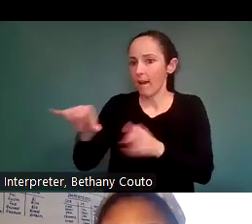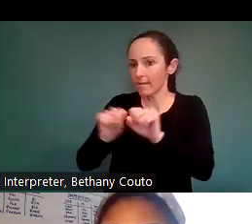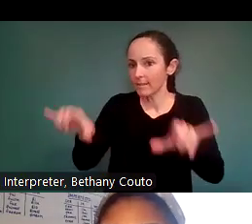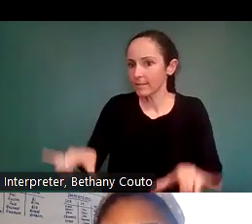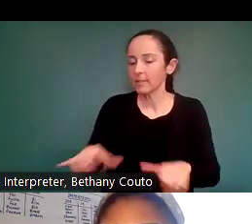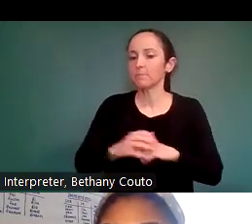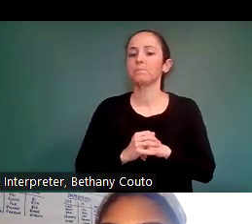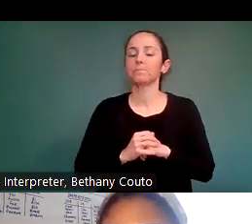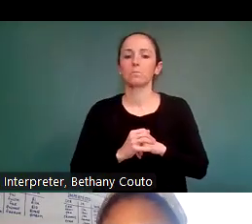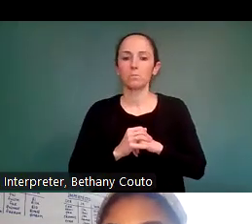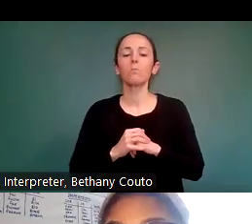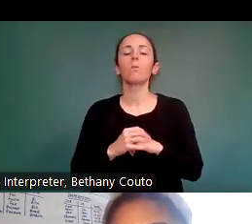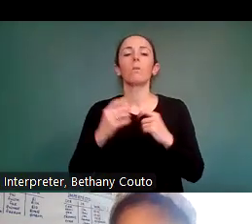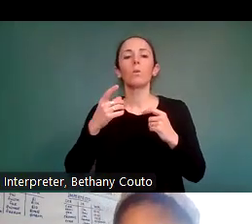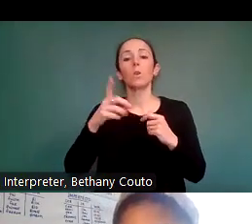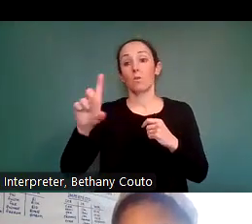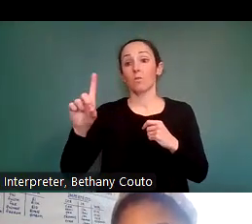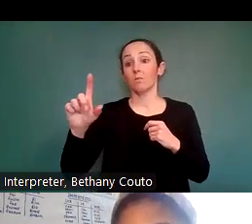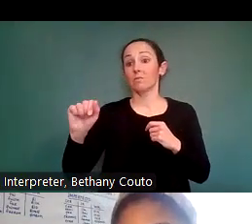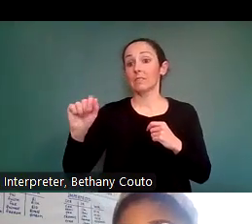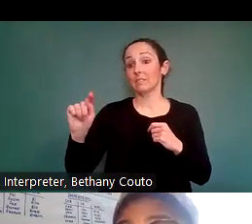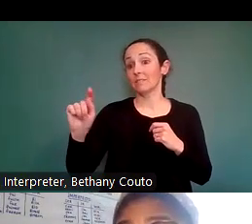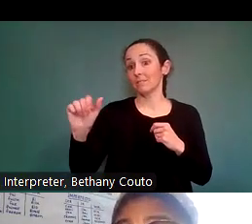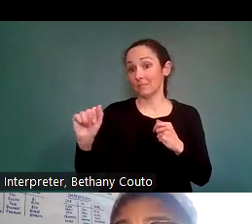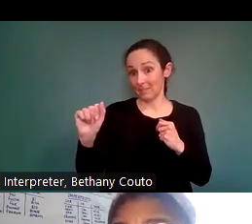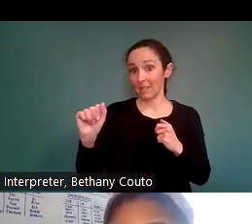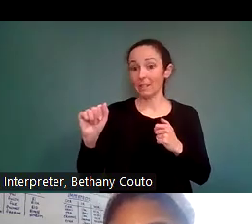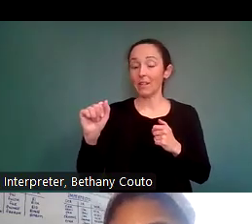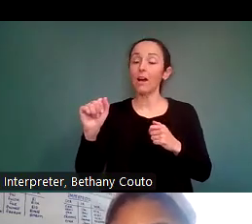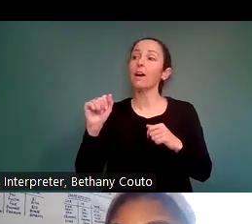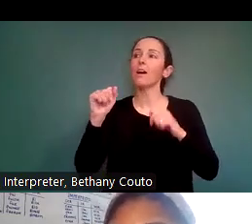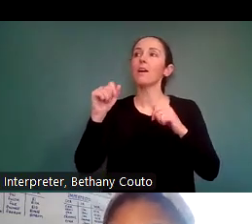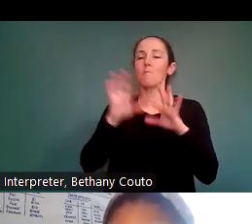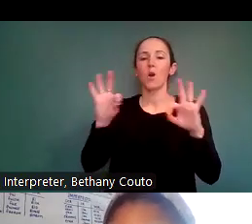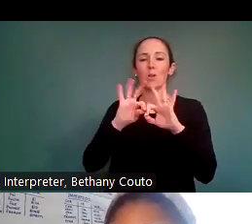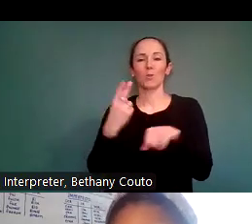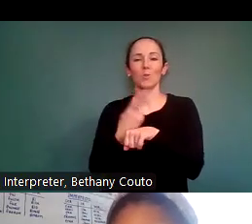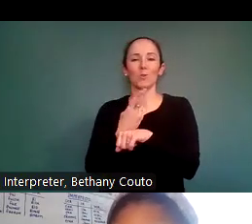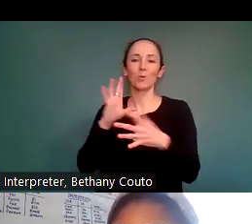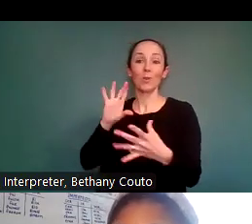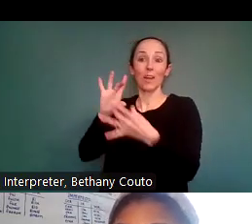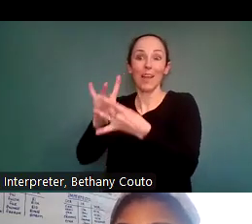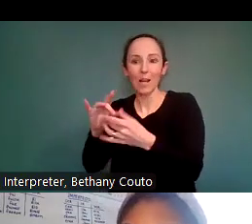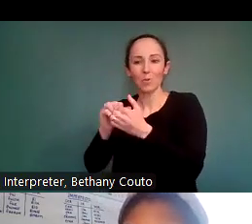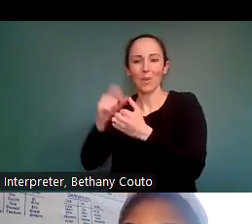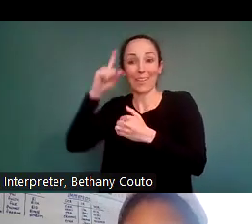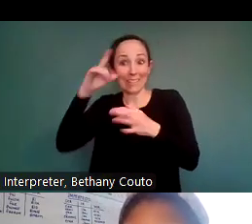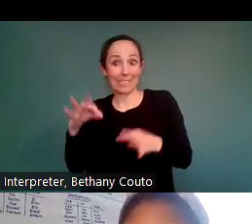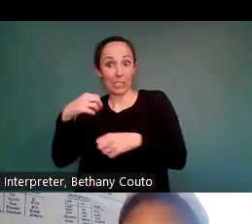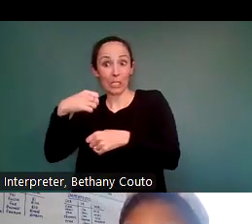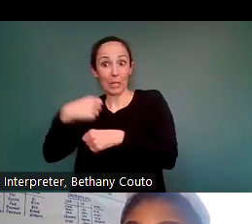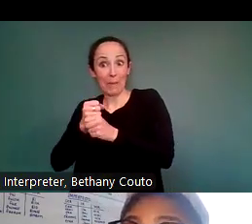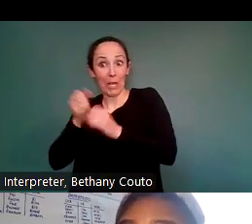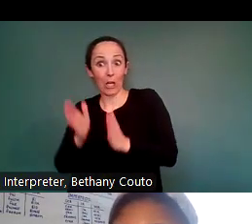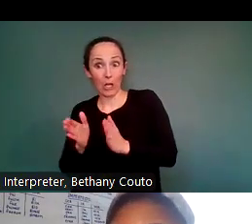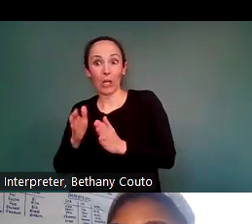helping to use data to connect to a decision maker's why, we try to connect this issue of regional